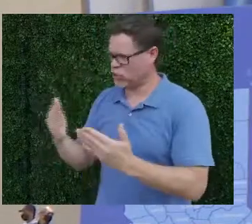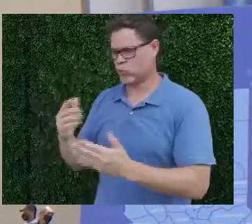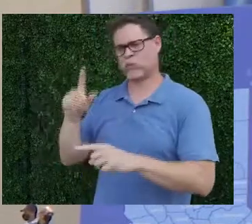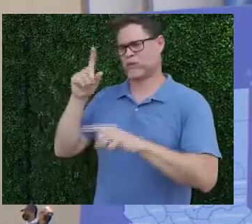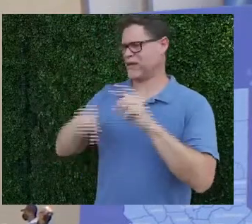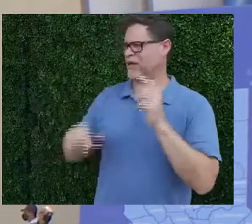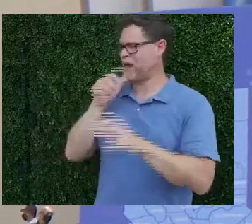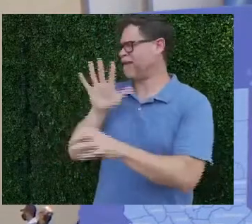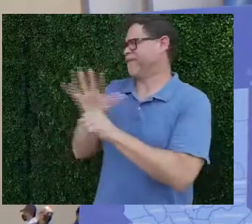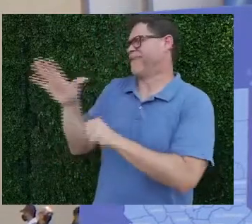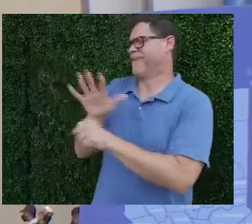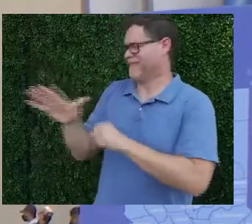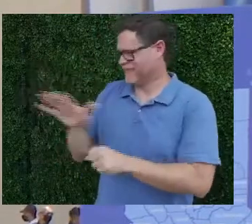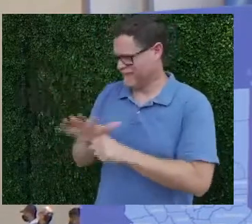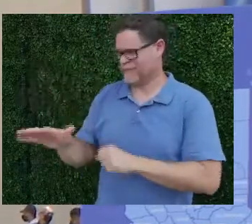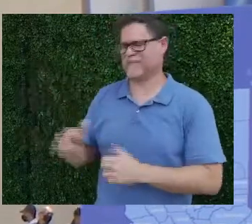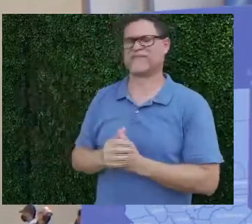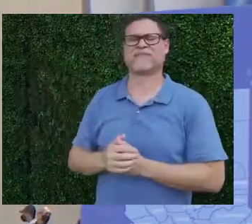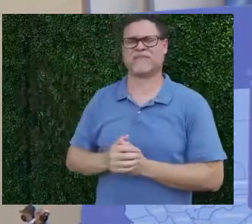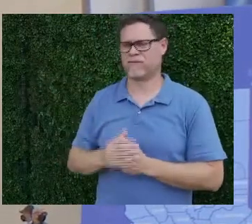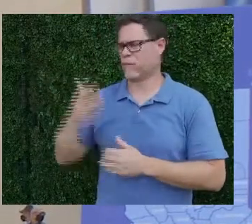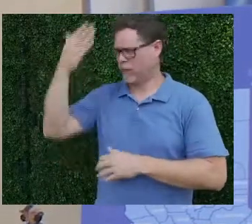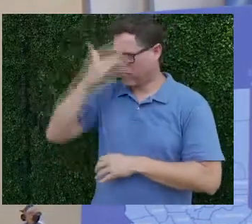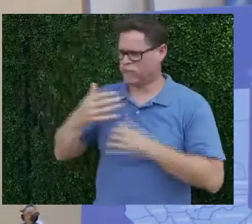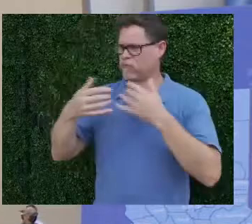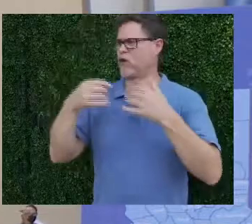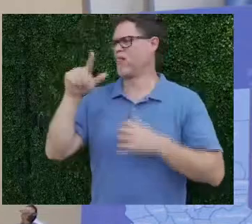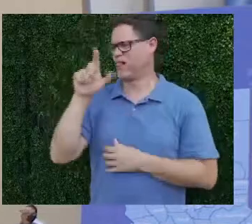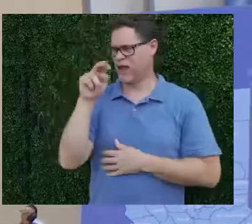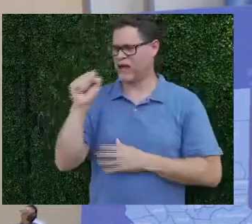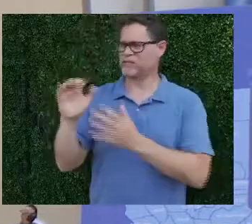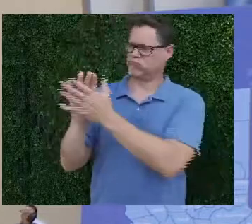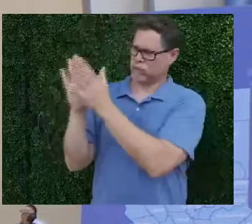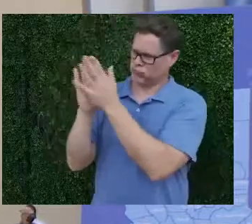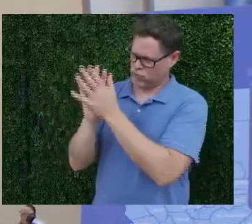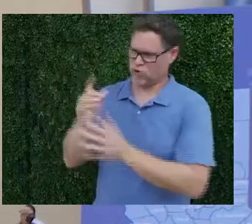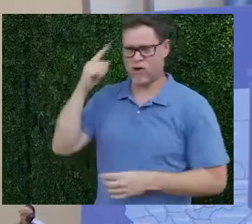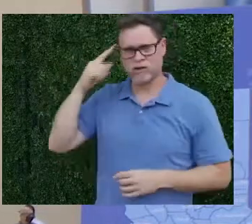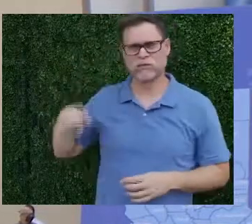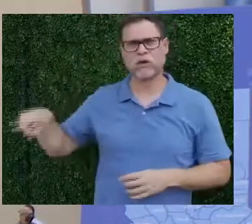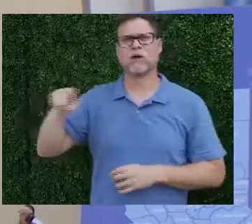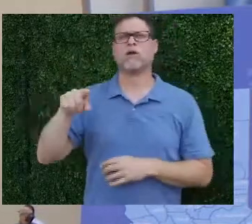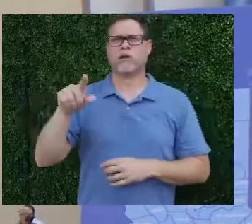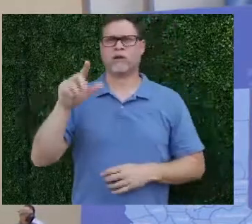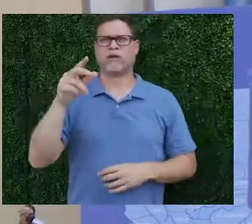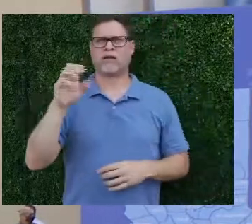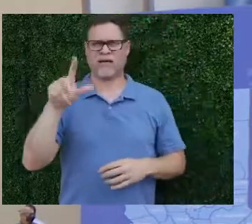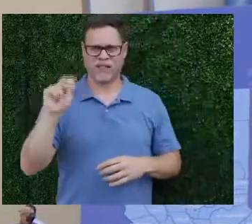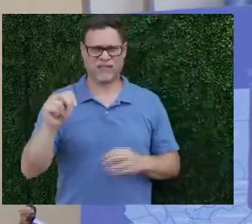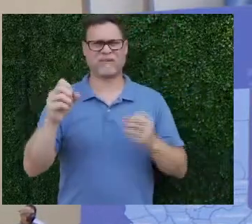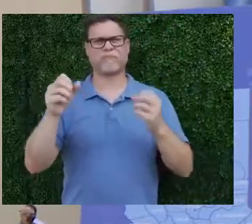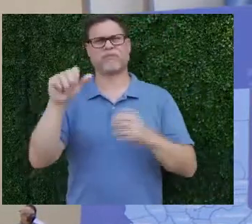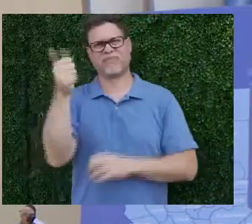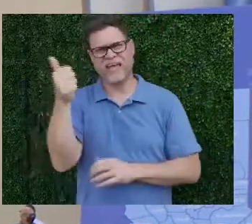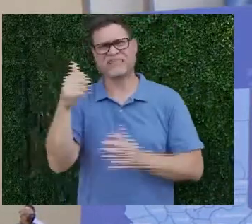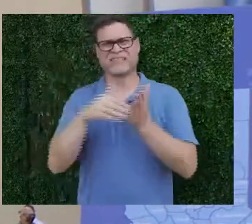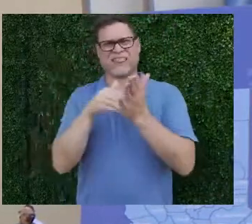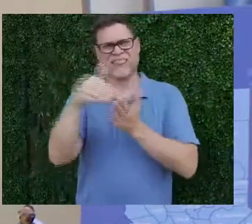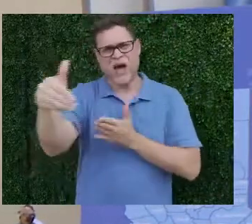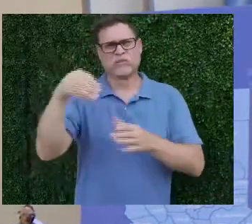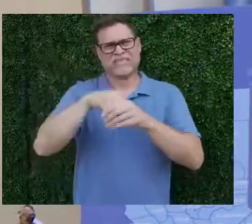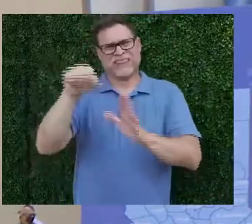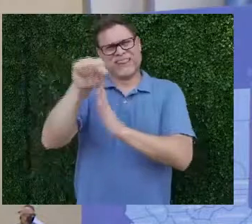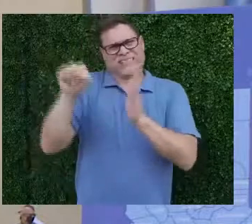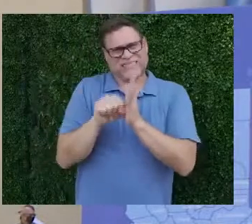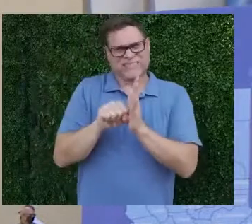for being there quite literally on the front lines. And big round of applause to not only Helen, but tens of thousands of others in the state.